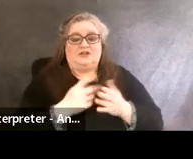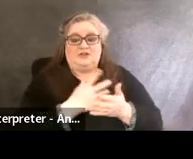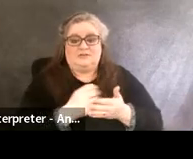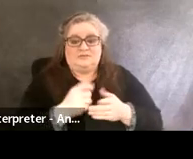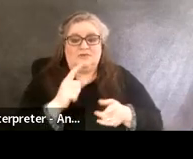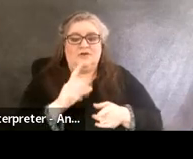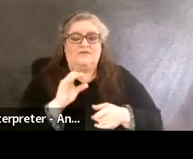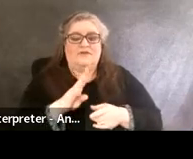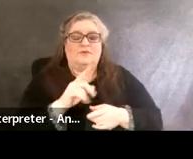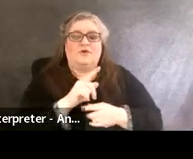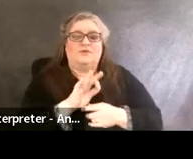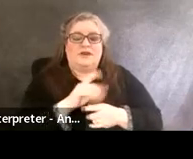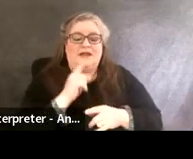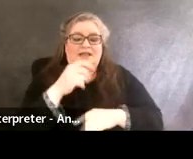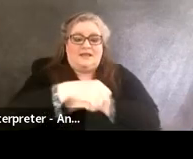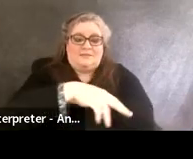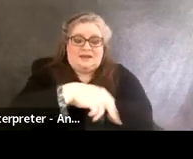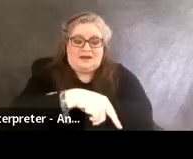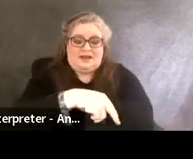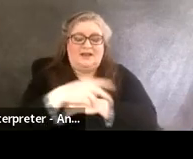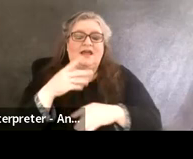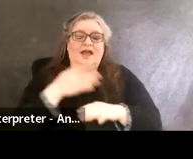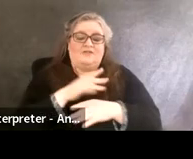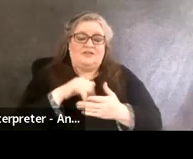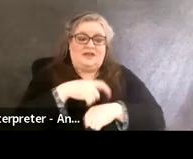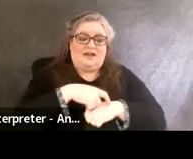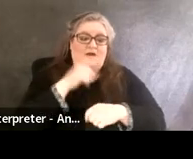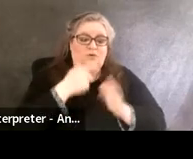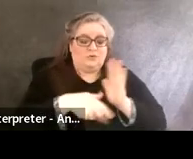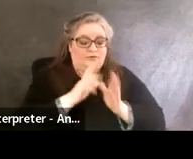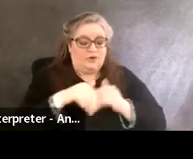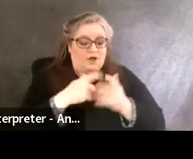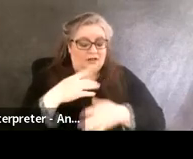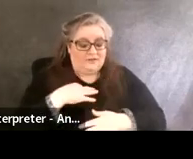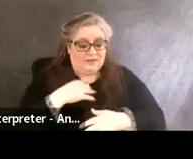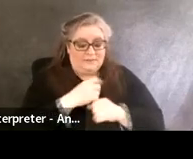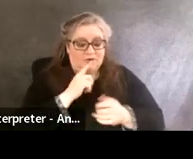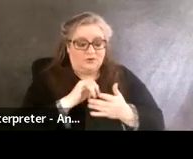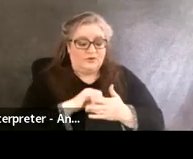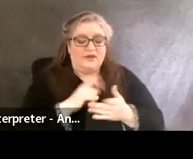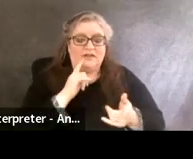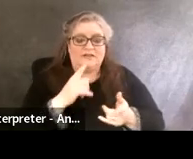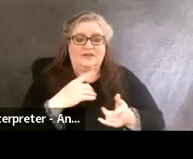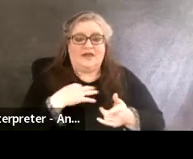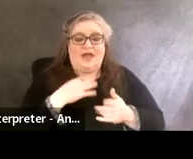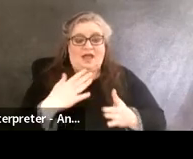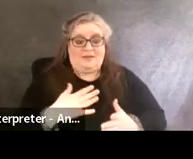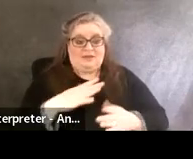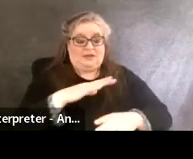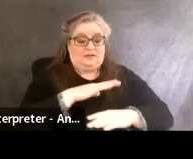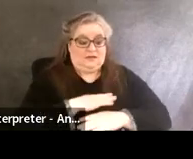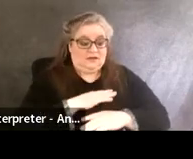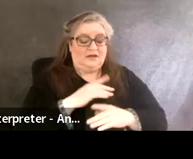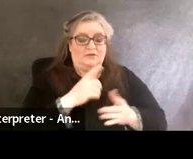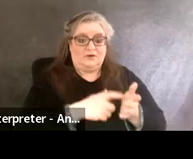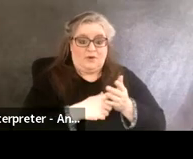at midnight. After that time, they'll review all the applications to ensure that the applicants meet the eligibility